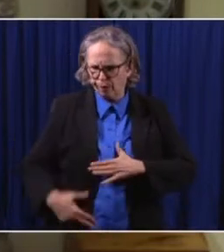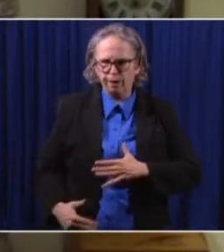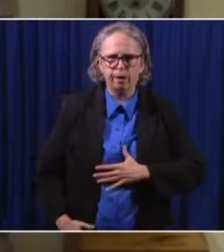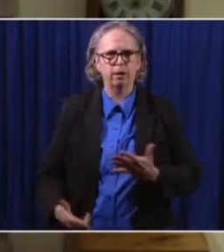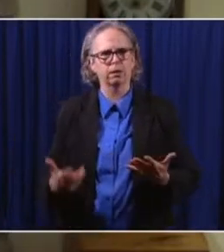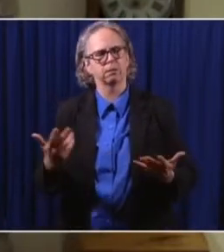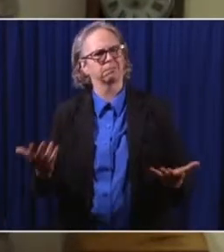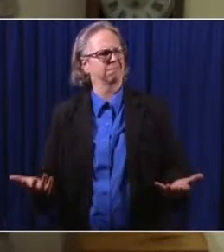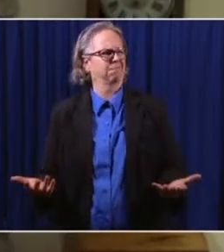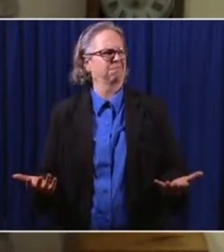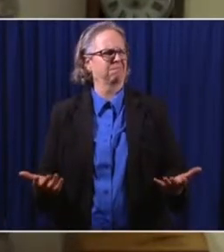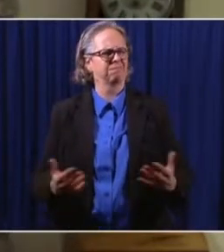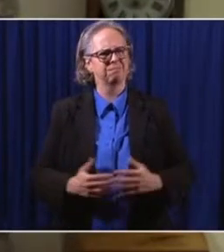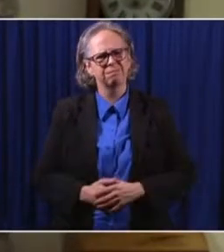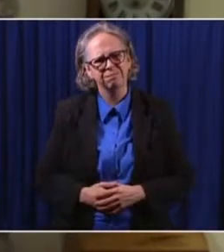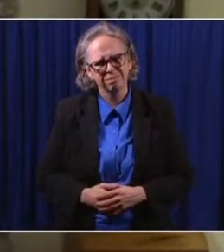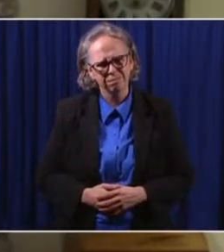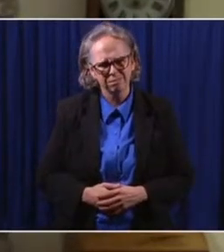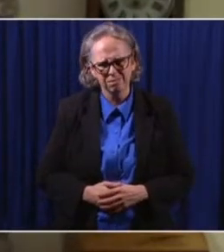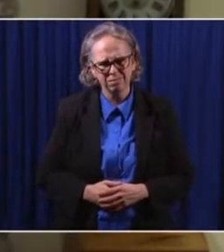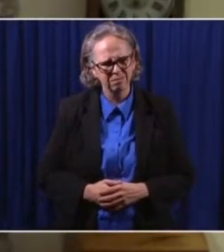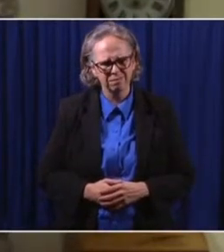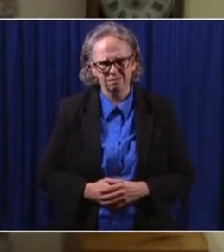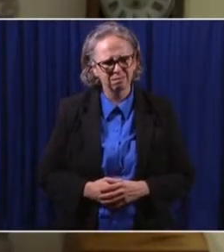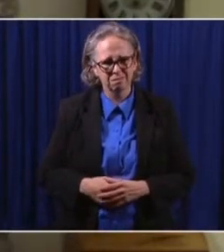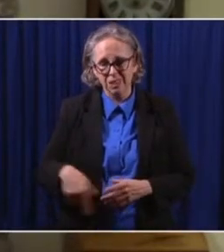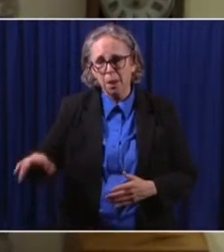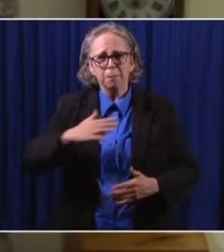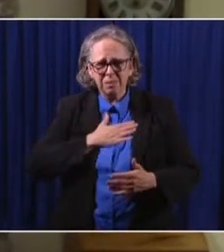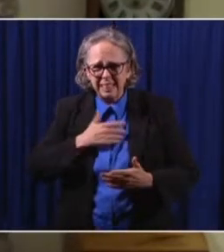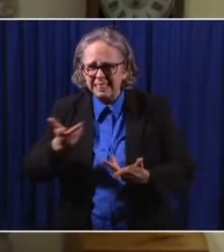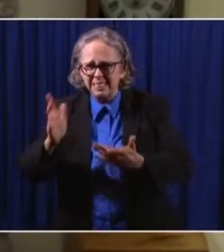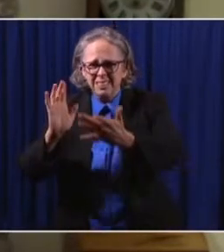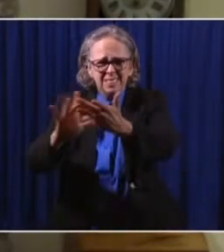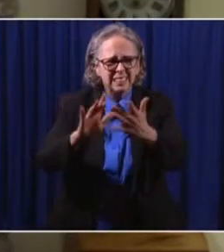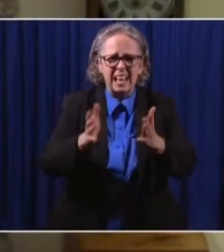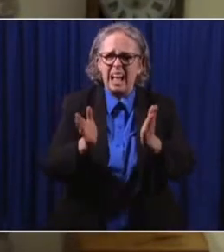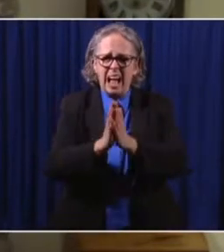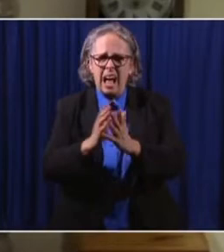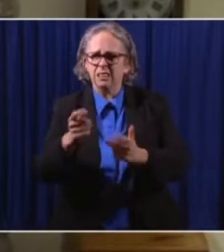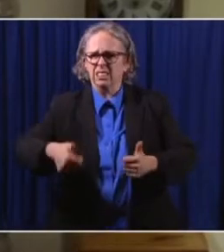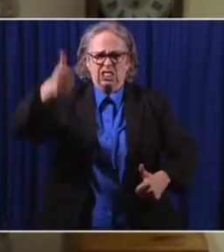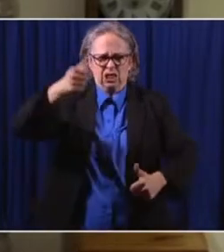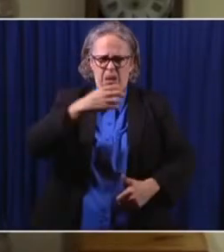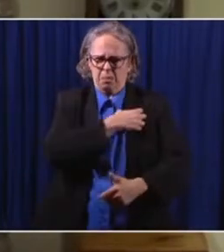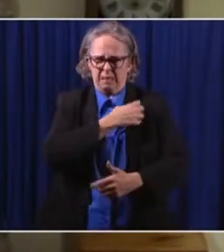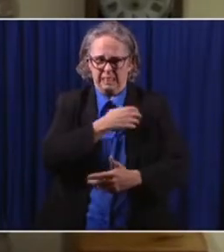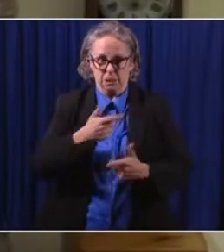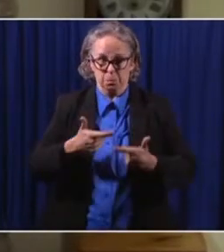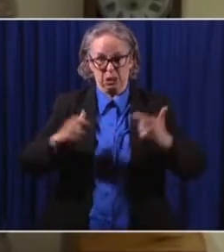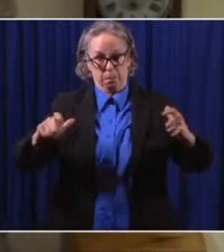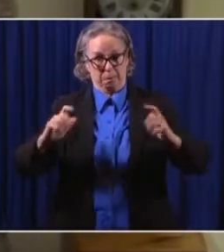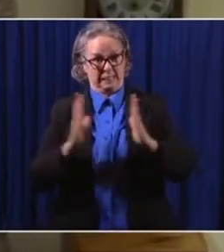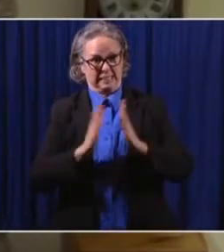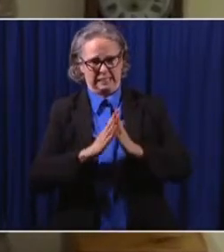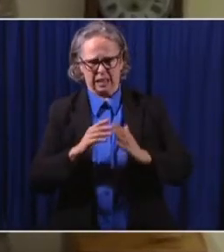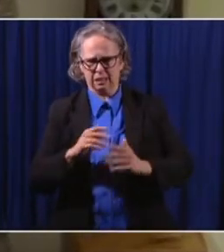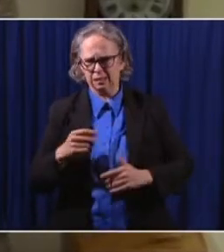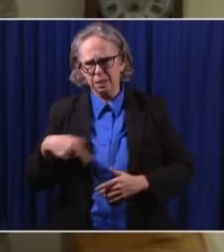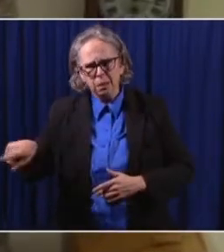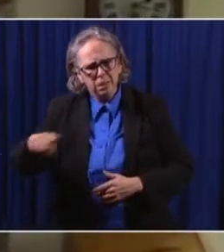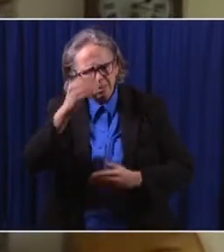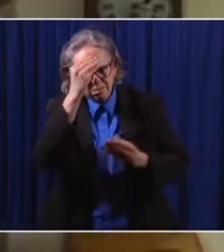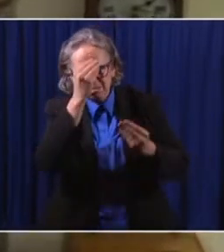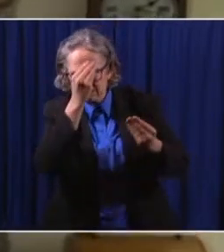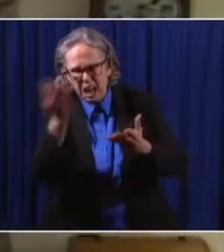You can talk to any chief of police in Ohio that will tell you, particularly the bigger cities, that this is a problem and we have to go